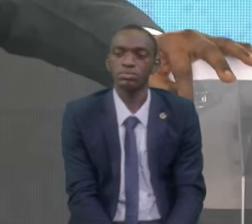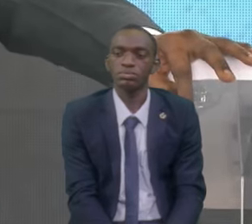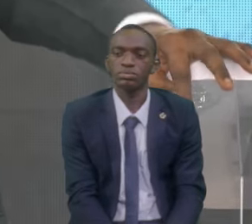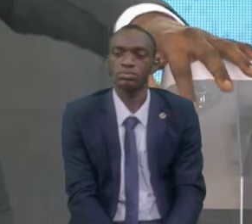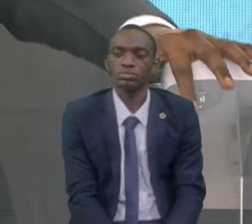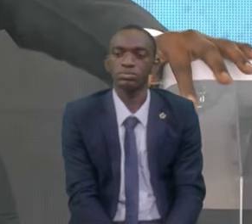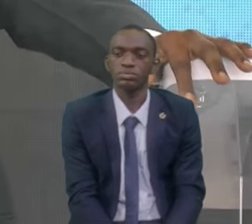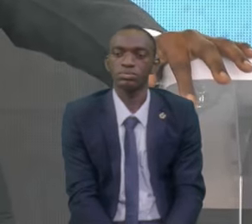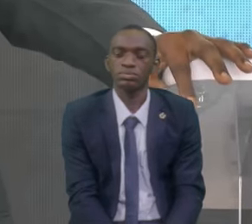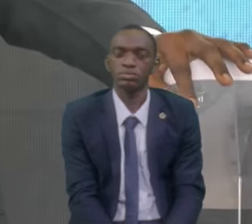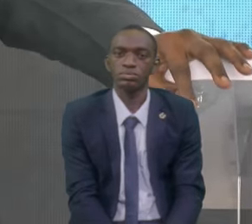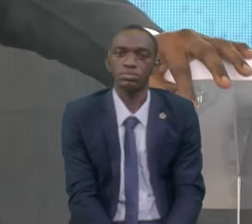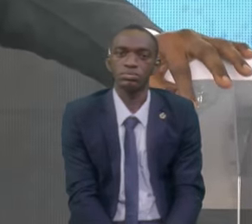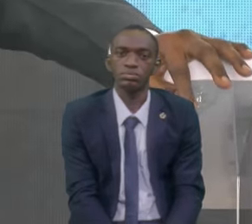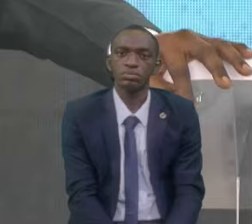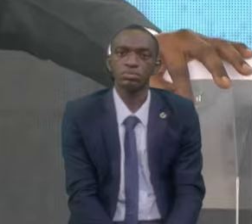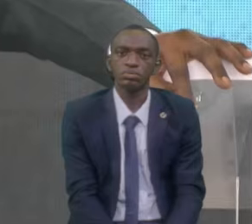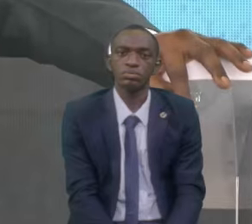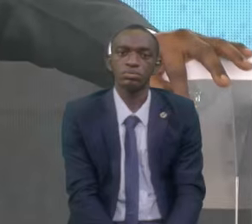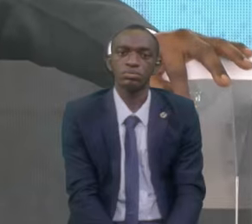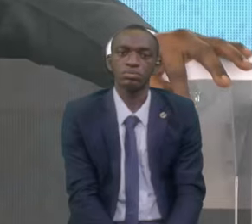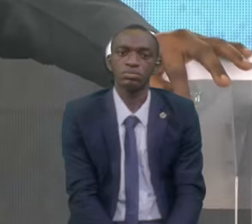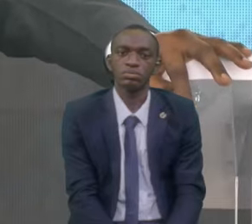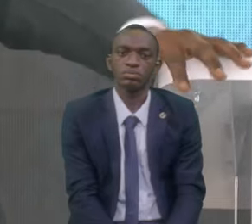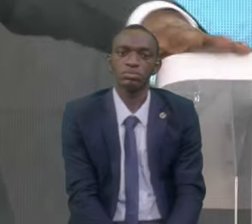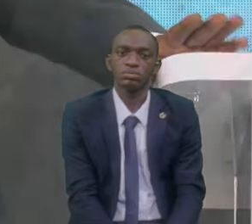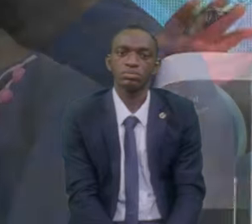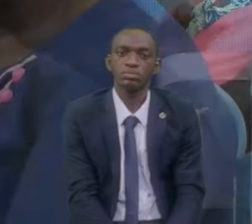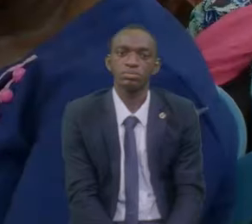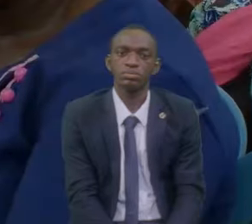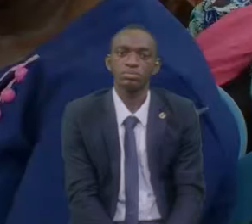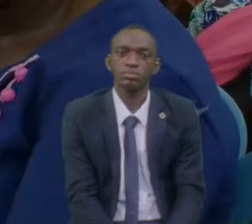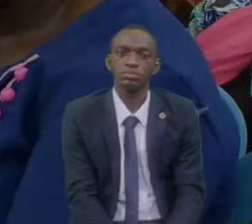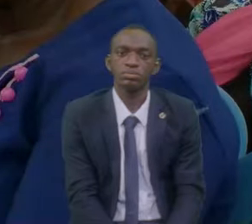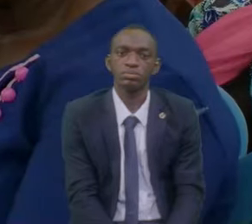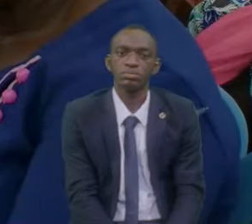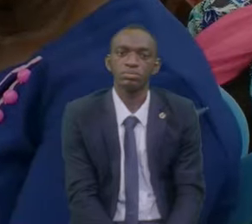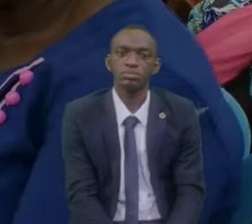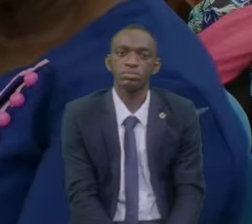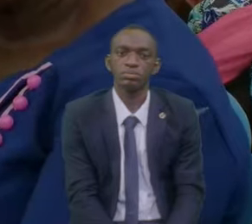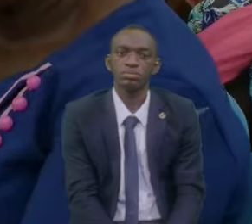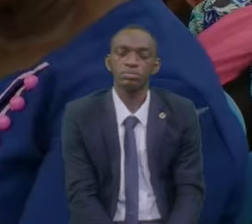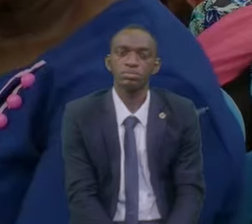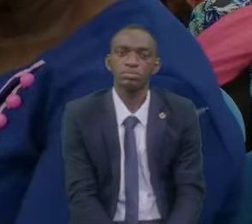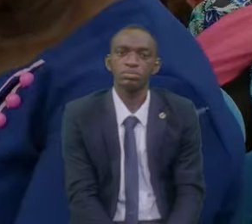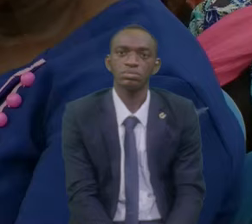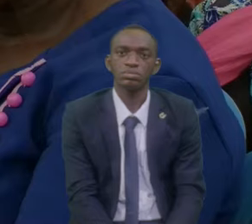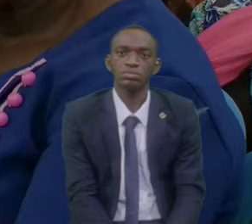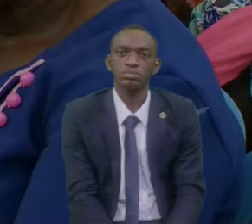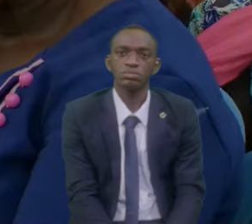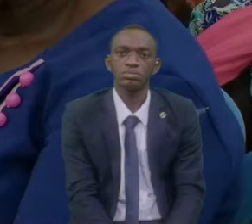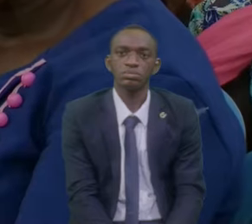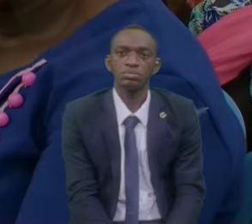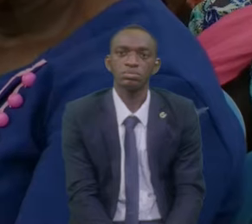the corruption and the frequency of their besetting sins. You see